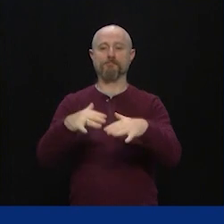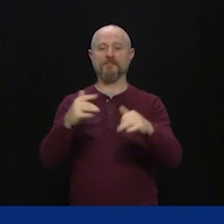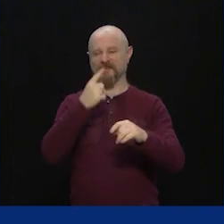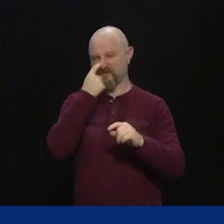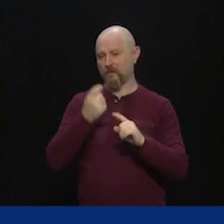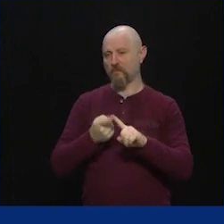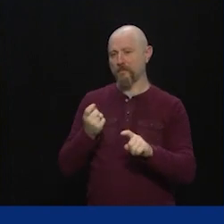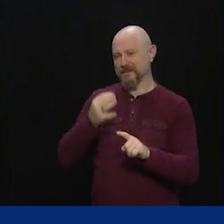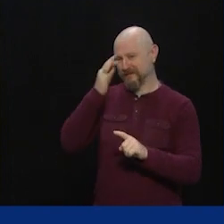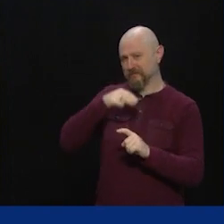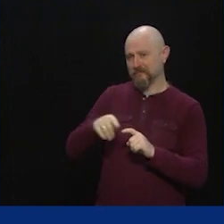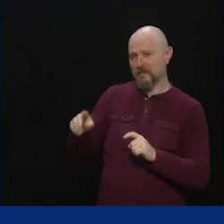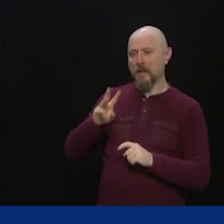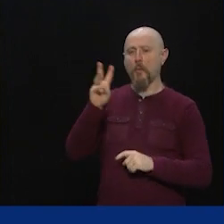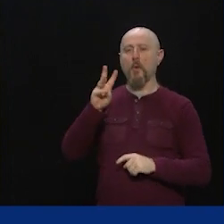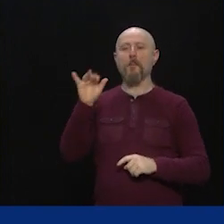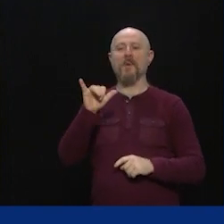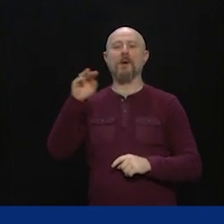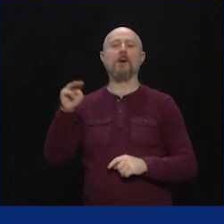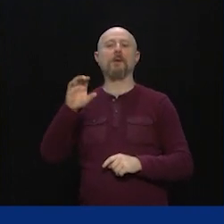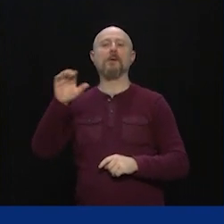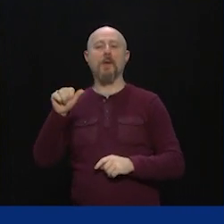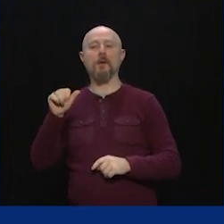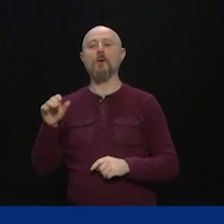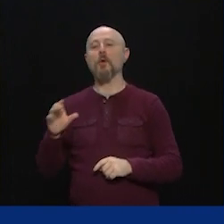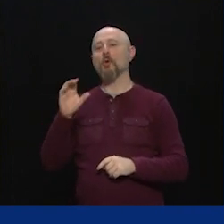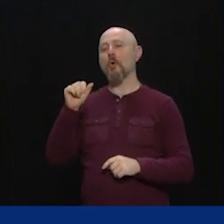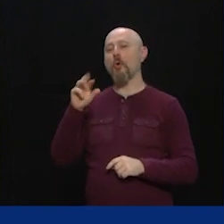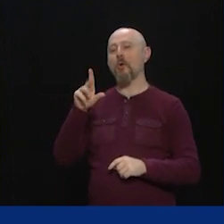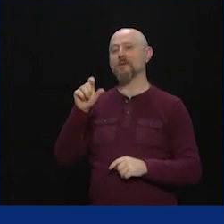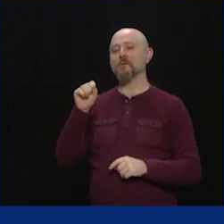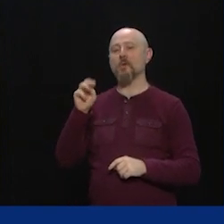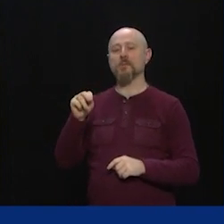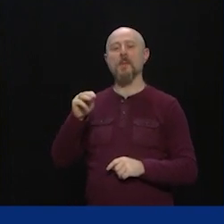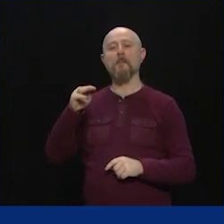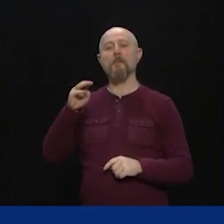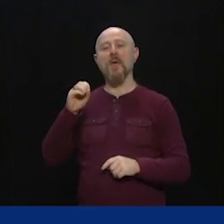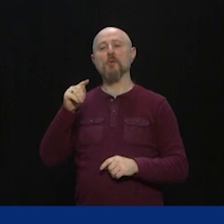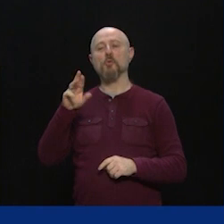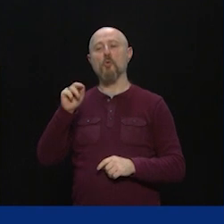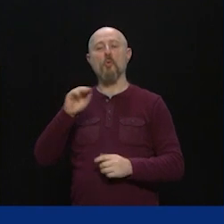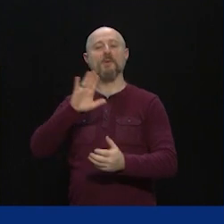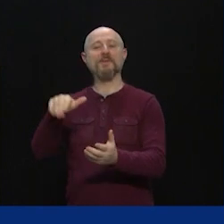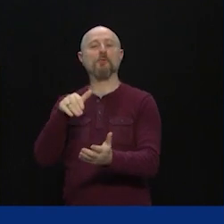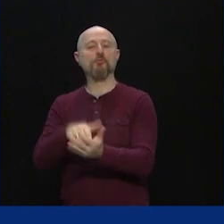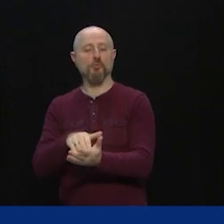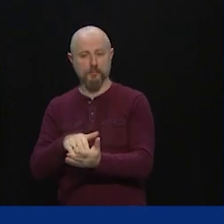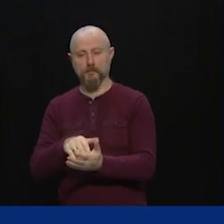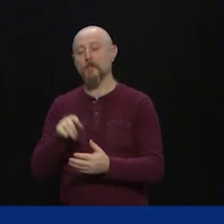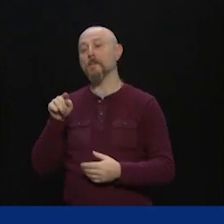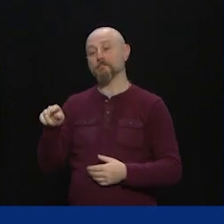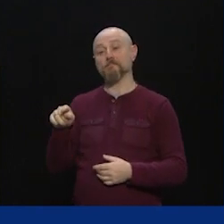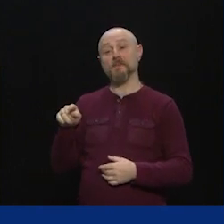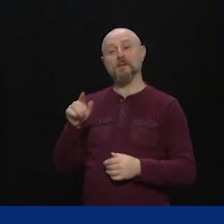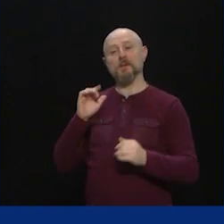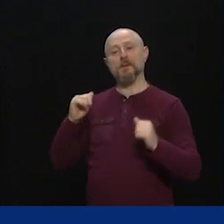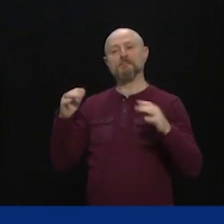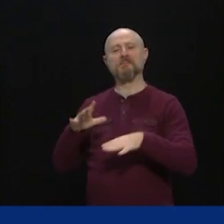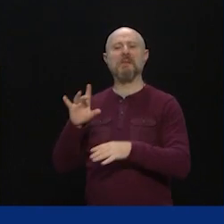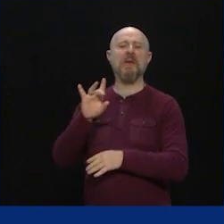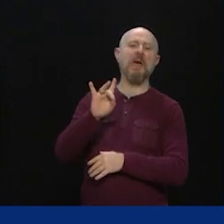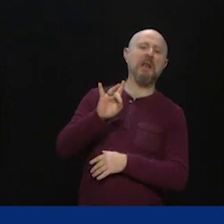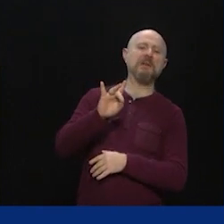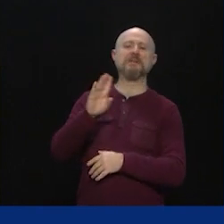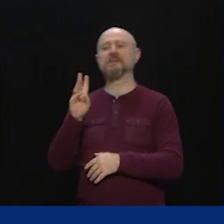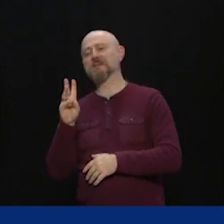Carlson Metro Center. And those will be from 8 a.m. to 6 p.m. So people who work till 5 or so, make sure you get there by 6. And that'll be one of our